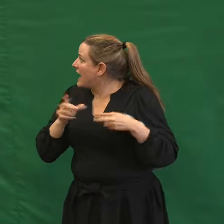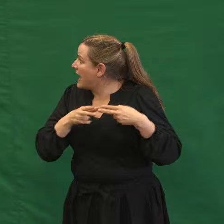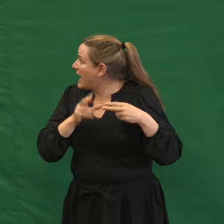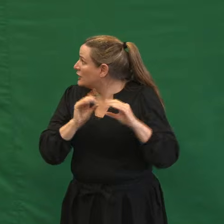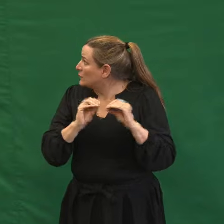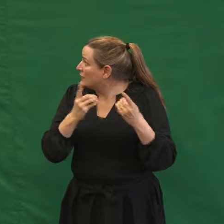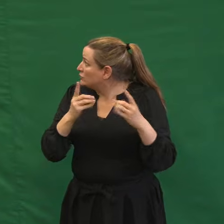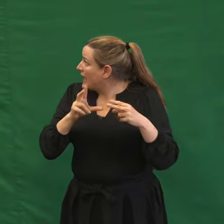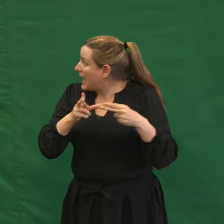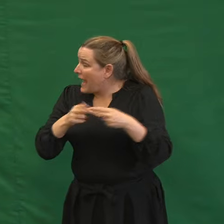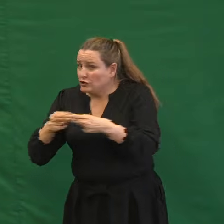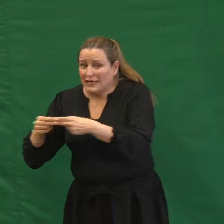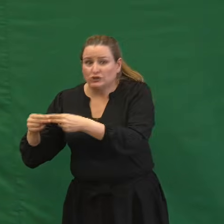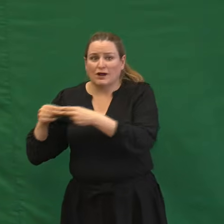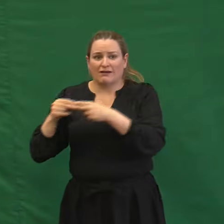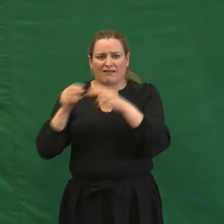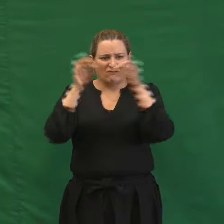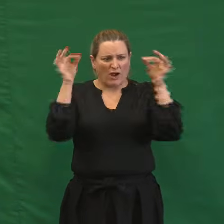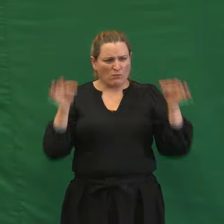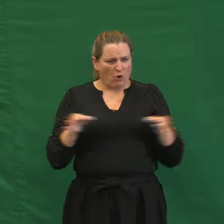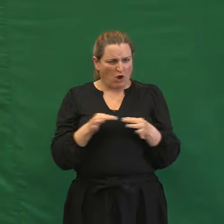Next slide.